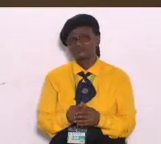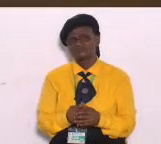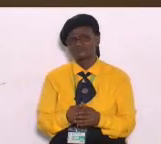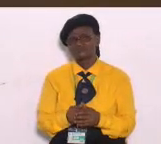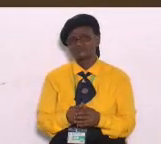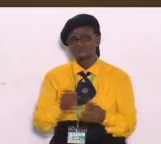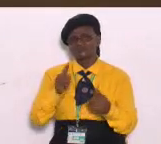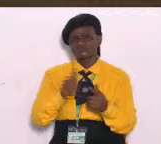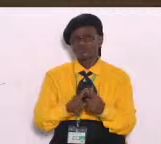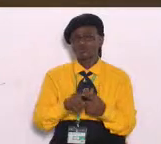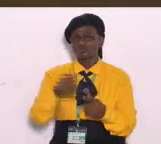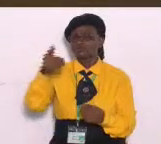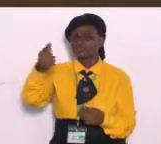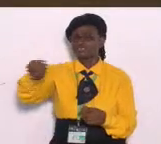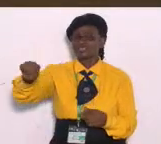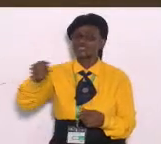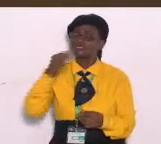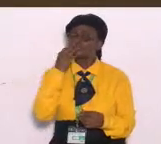to the Jews,